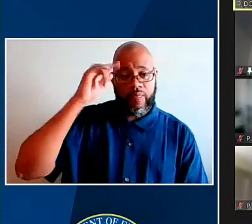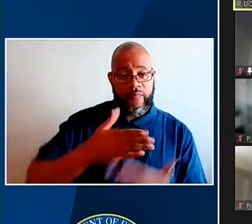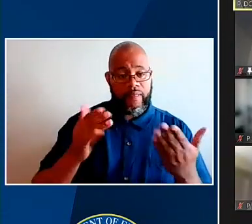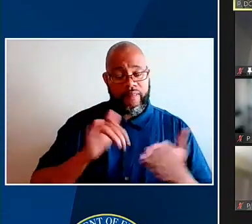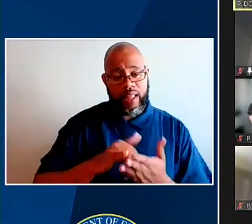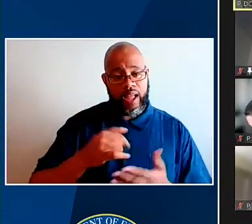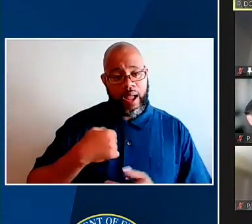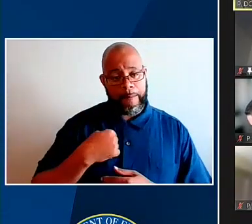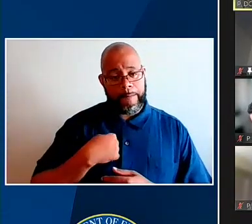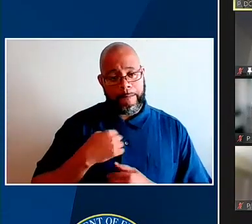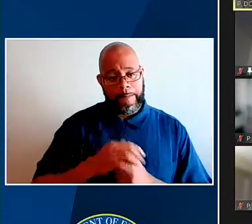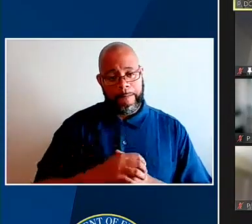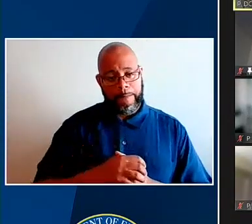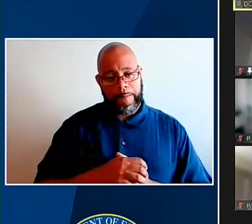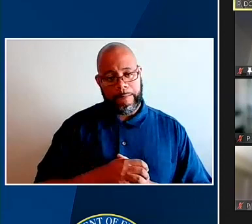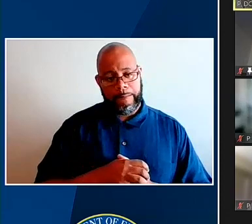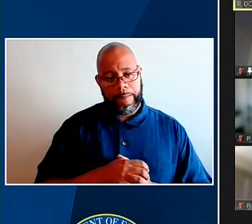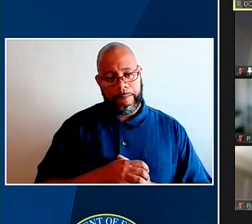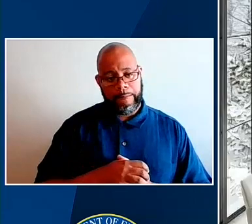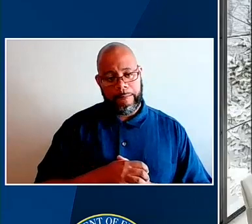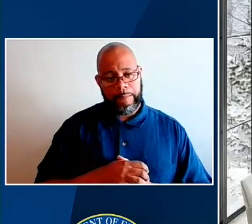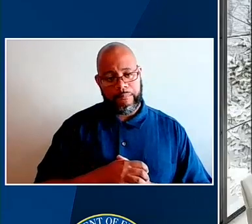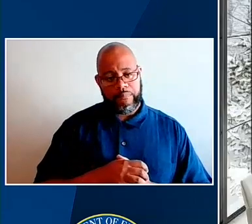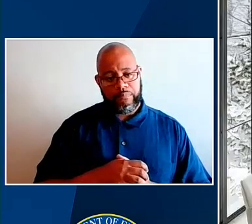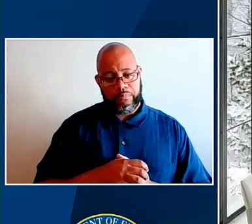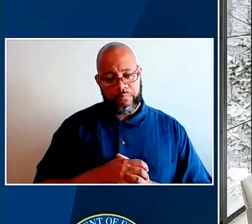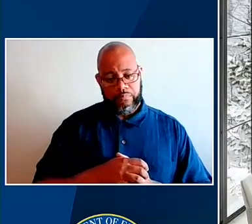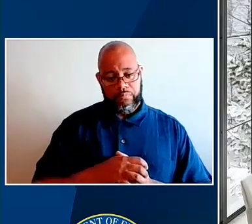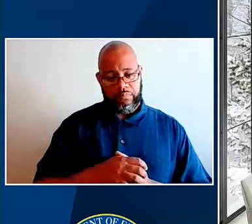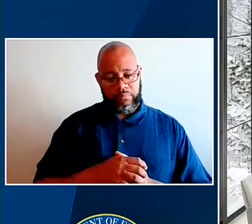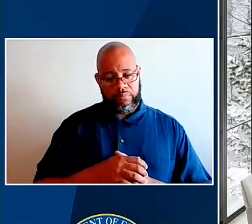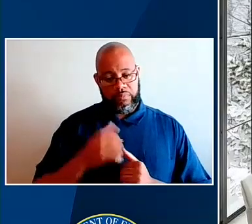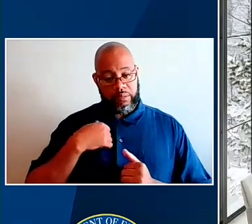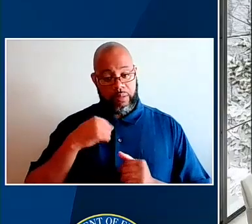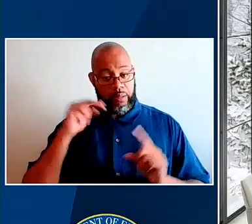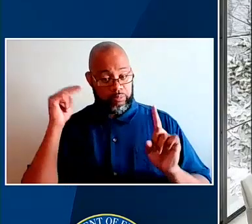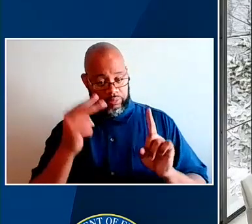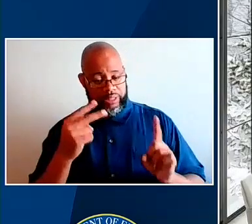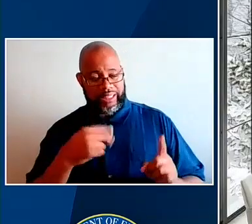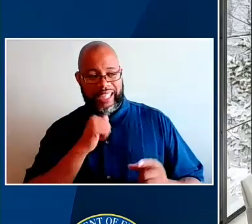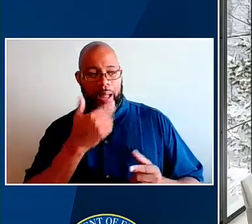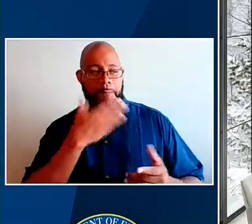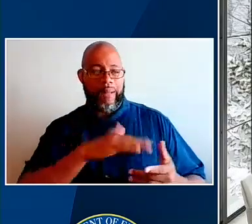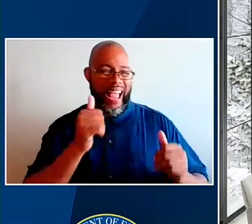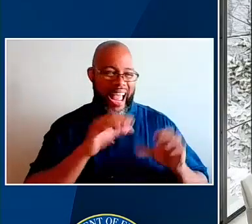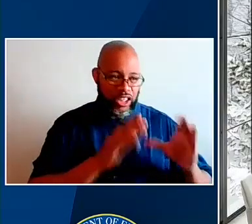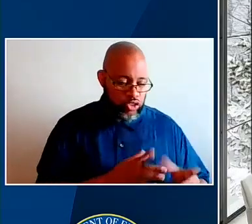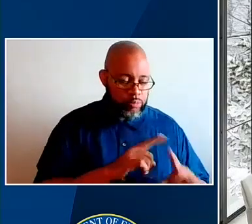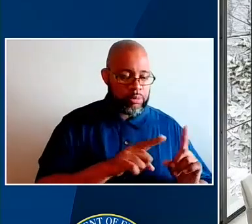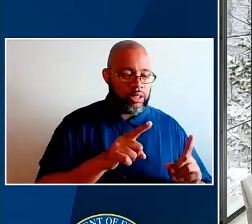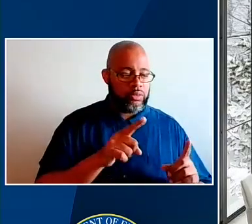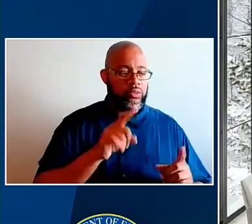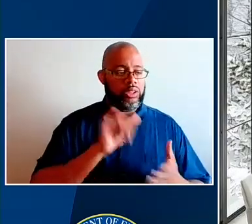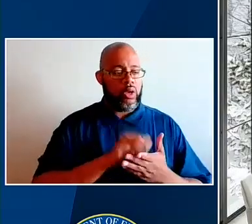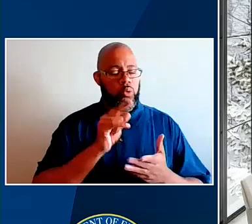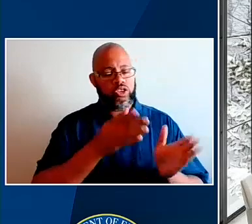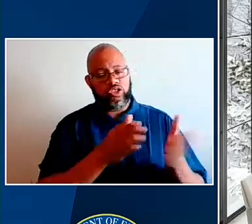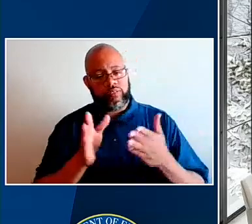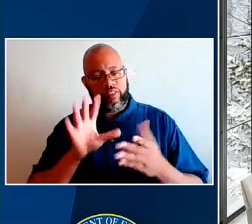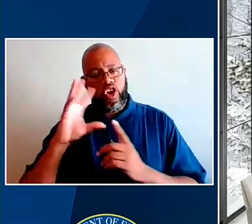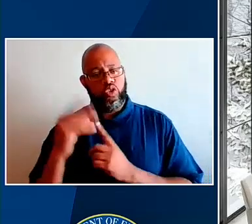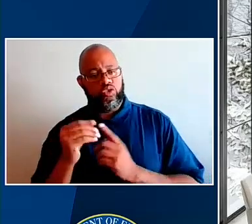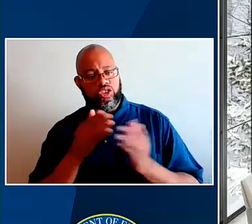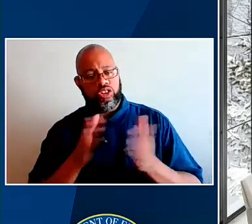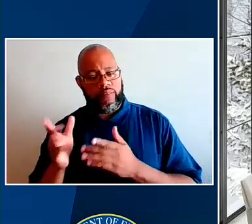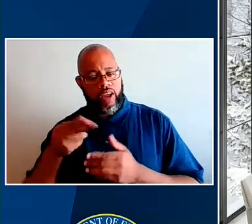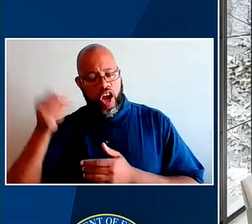I'm the philosophy I'm using to approach this is not necessarily going after bad actors, but where is the shift, the culture shift in higher